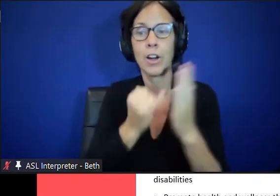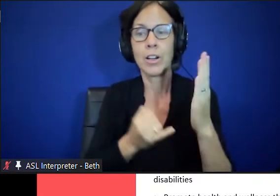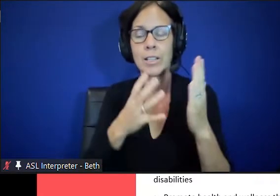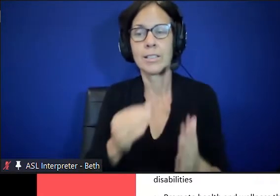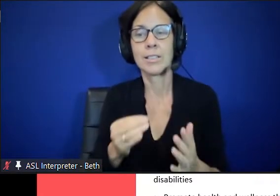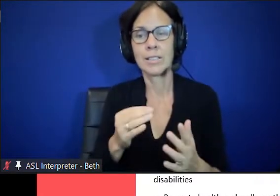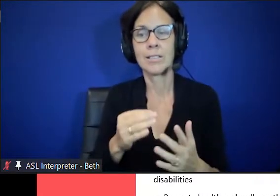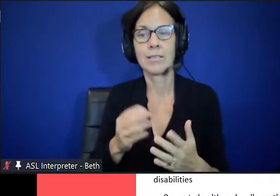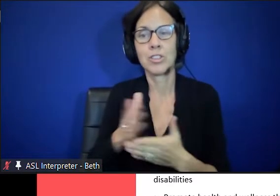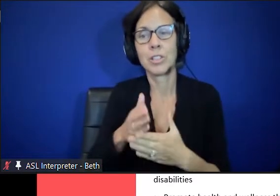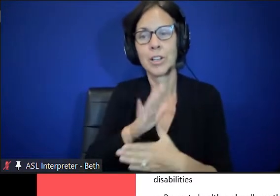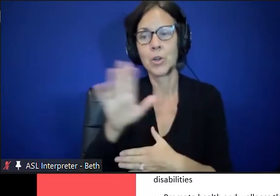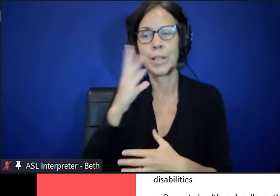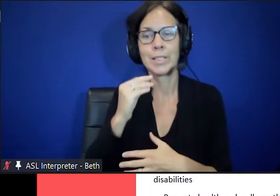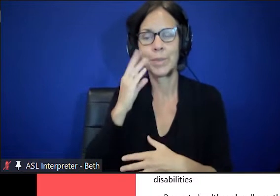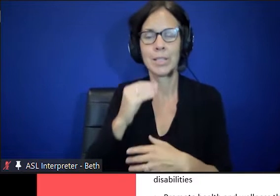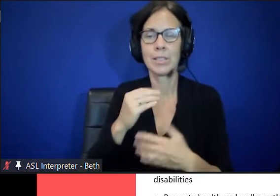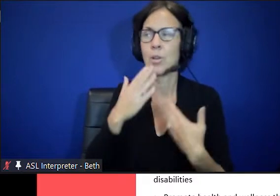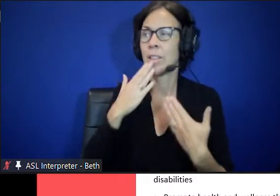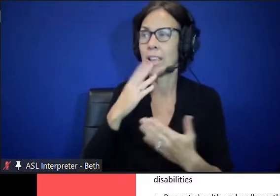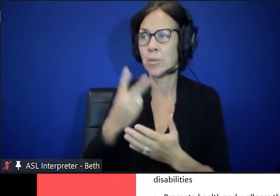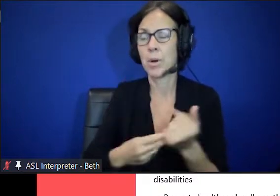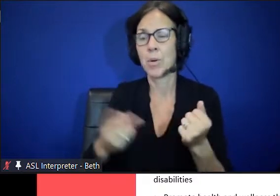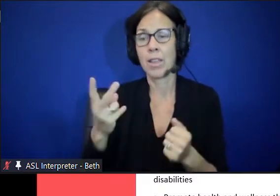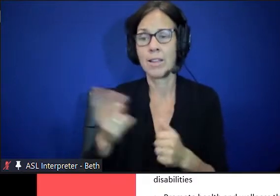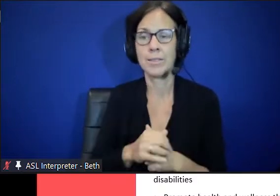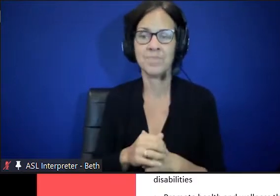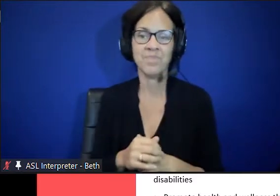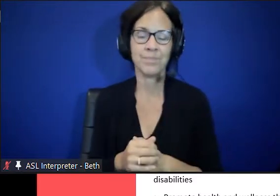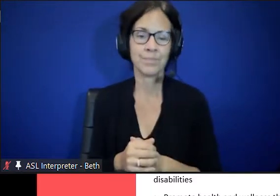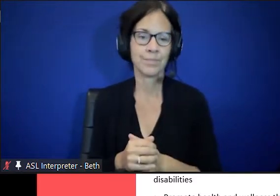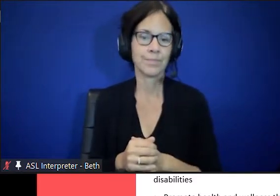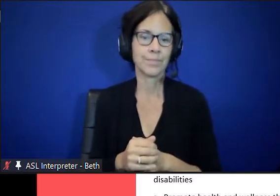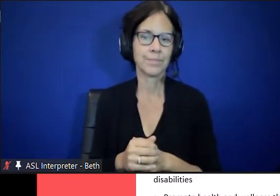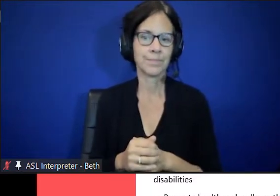with us. It's really awesome. Yeah, thank you both.